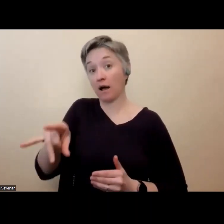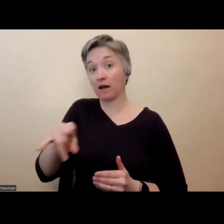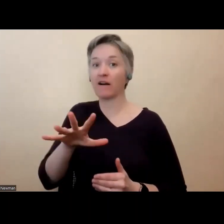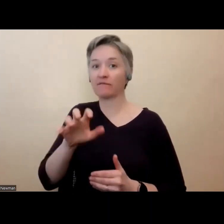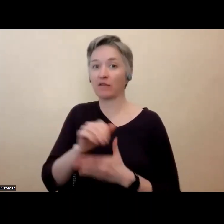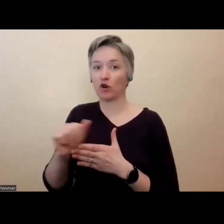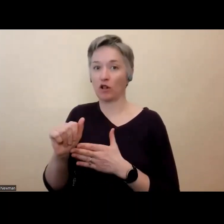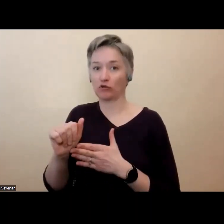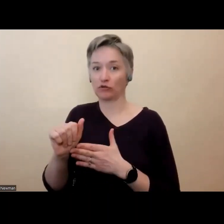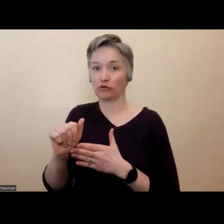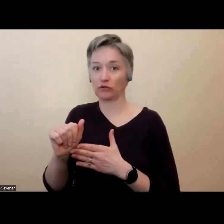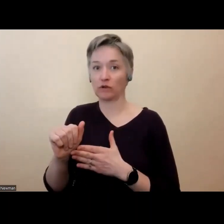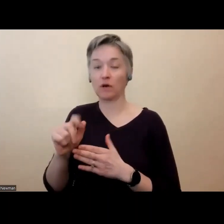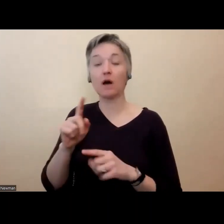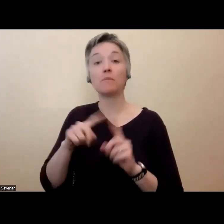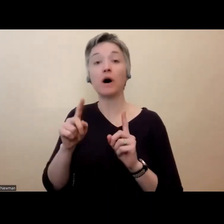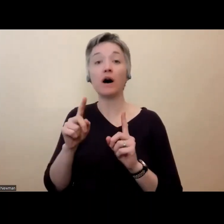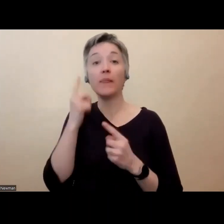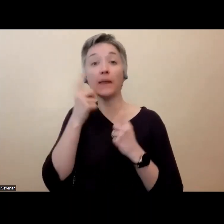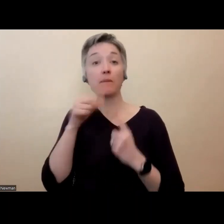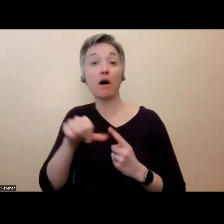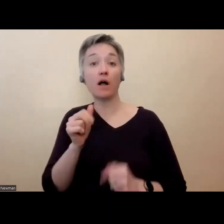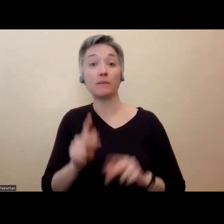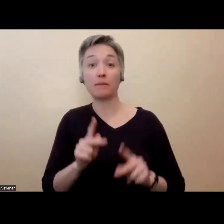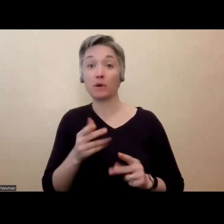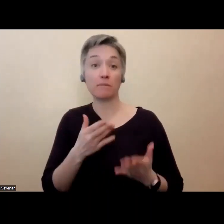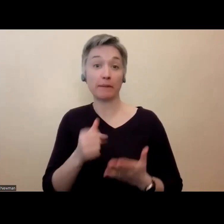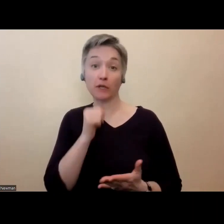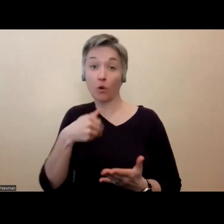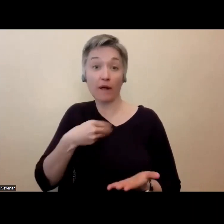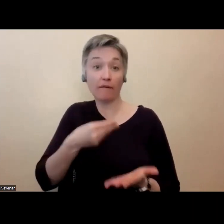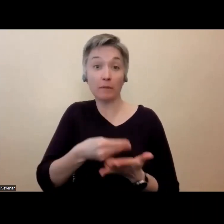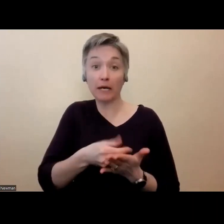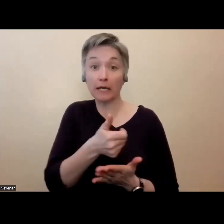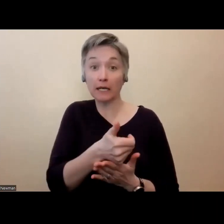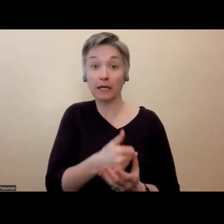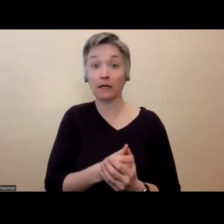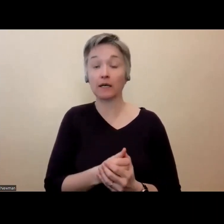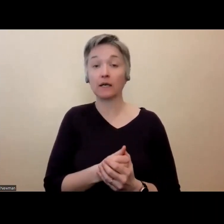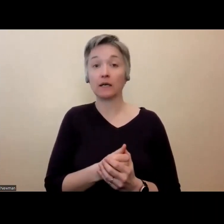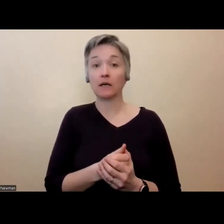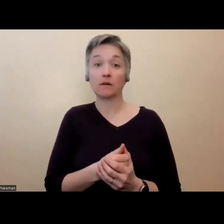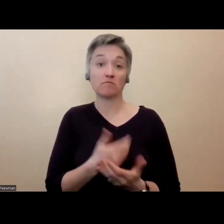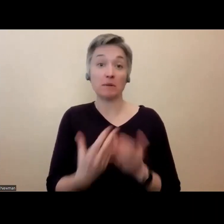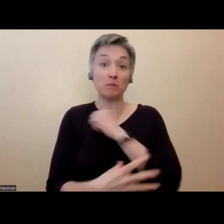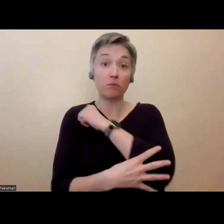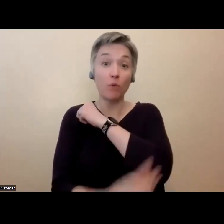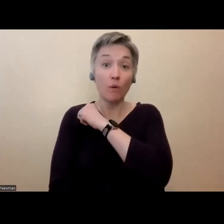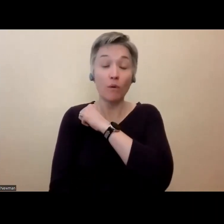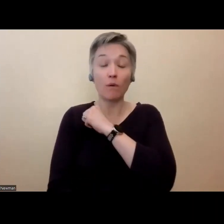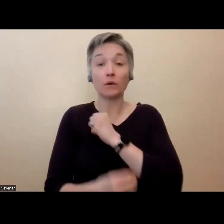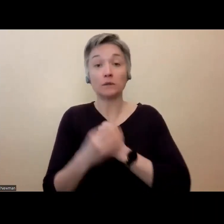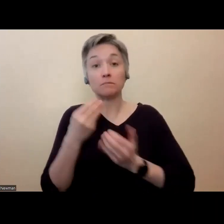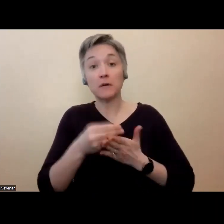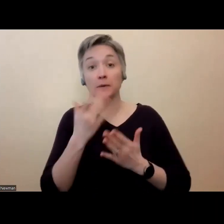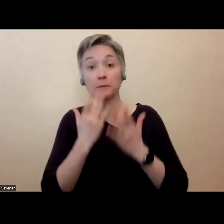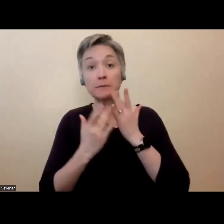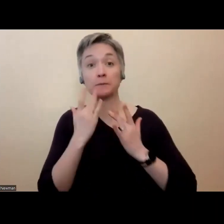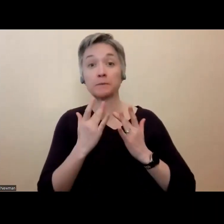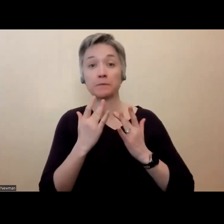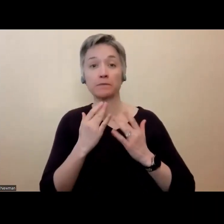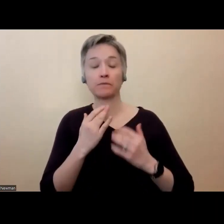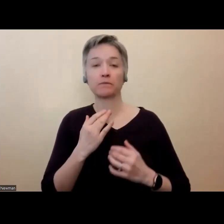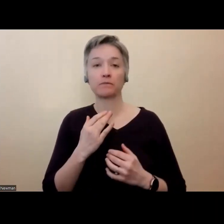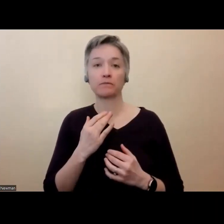others who are perhaps not well off, those on the poverty line and so forth, you need to think